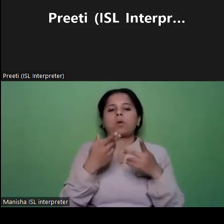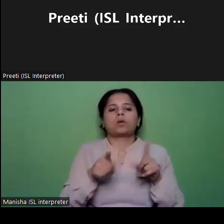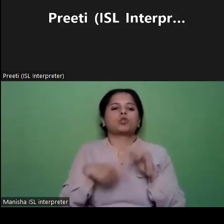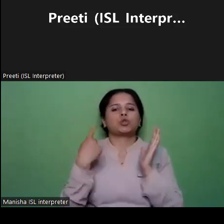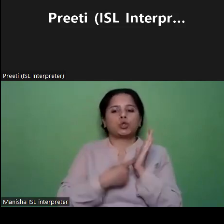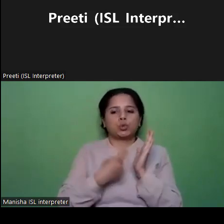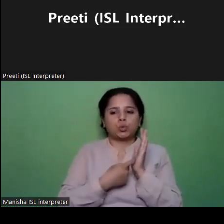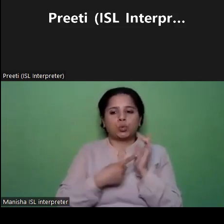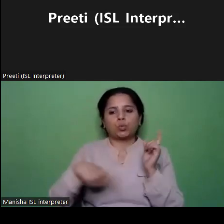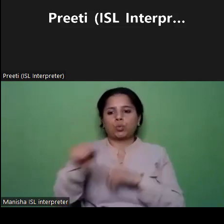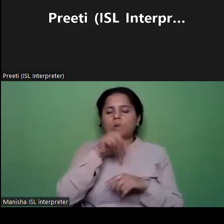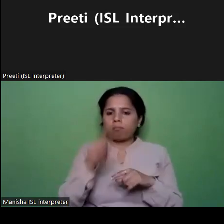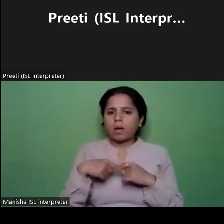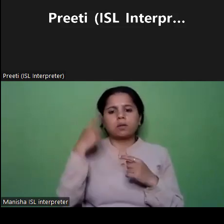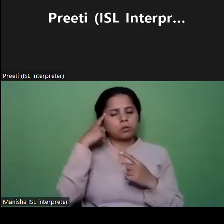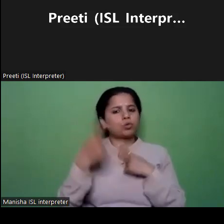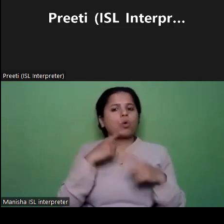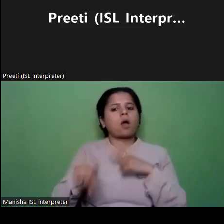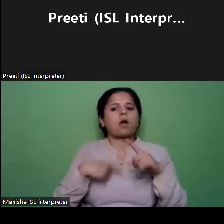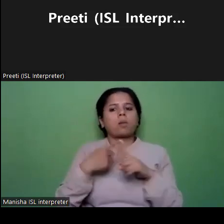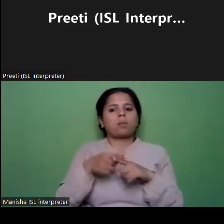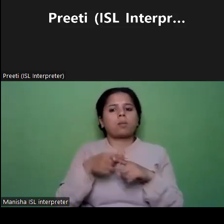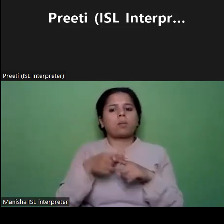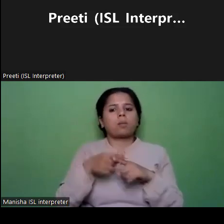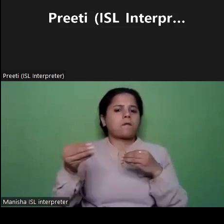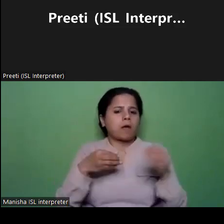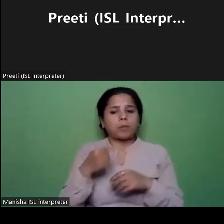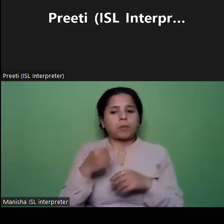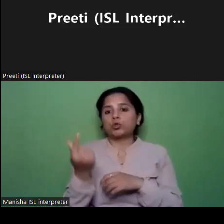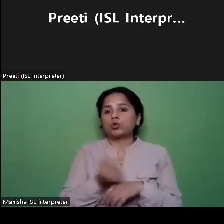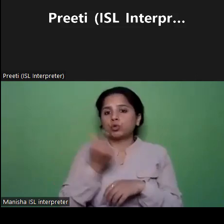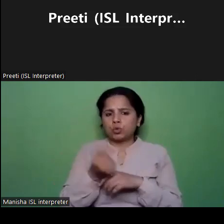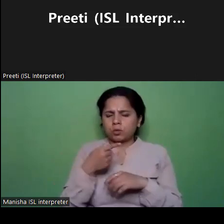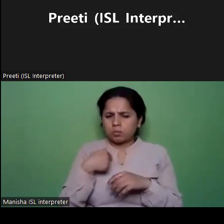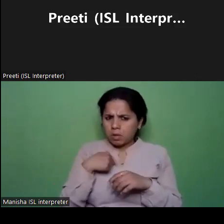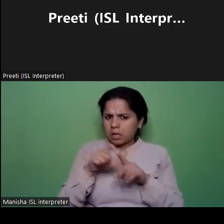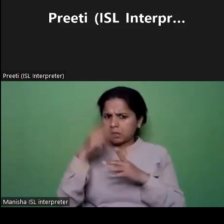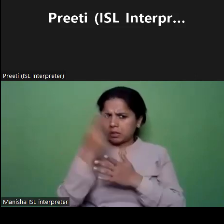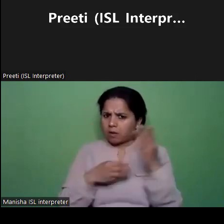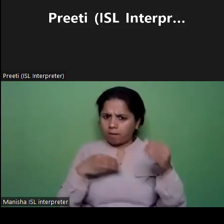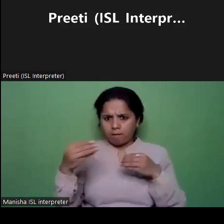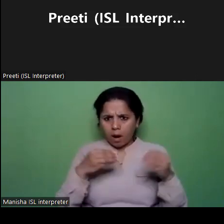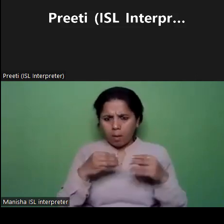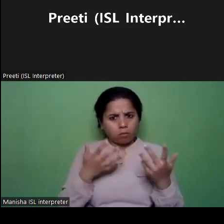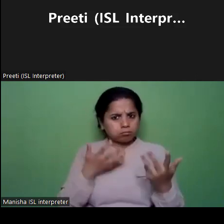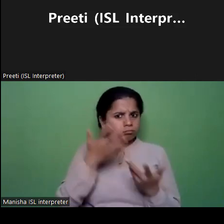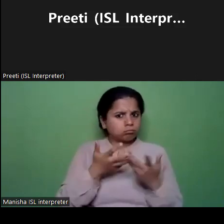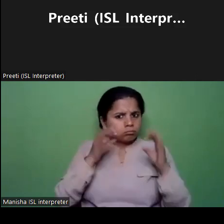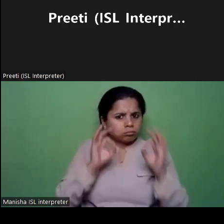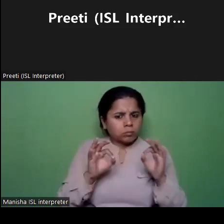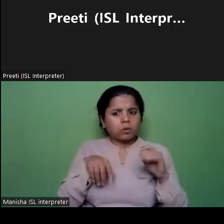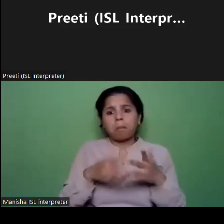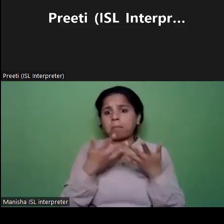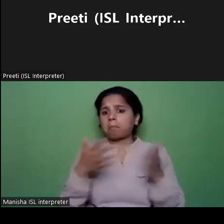UD talks about. Flexibility in use. Is my design flexible? Does it provide and accommodate a wide range of